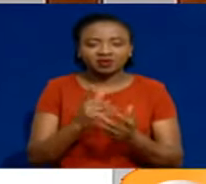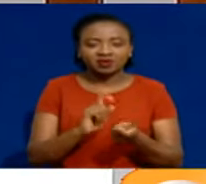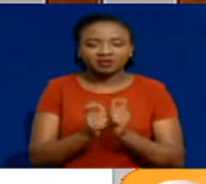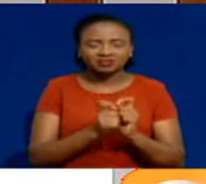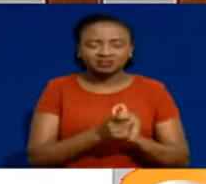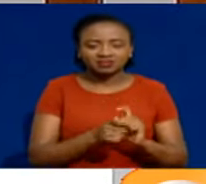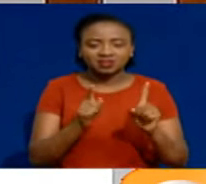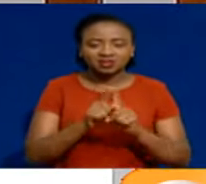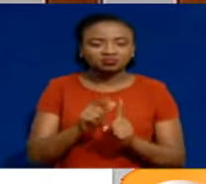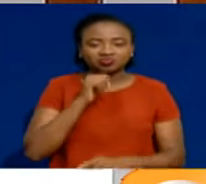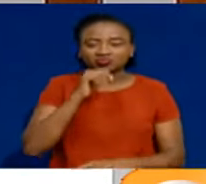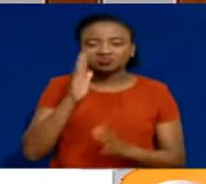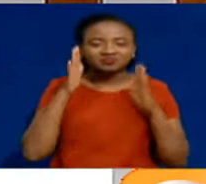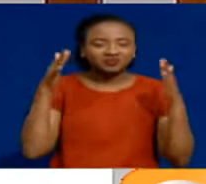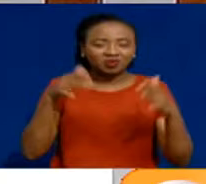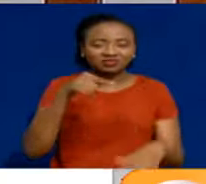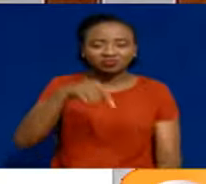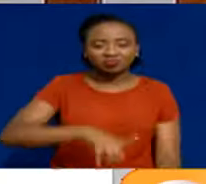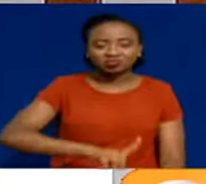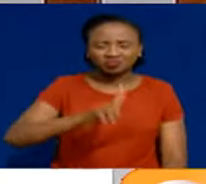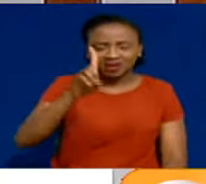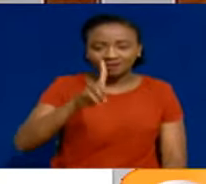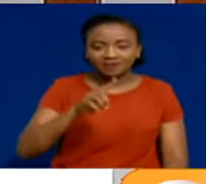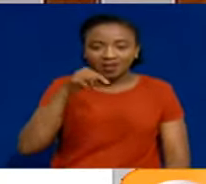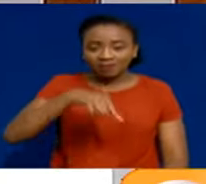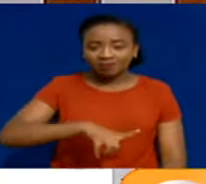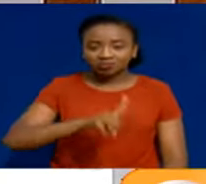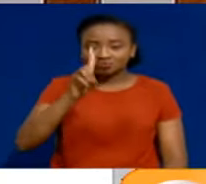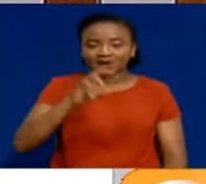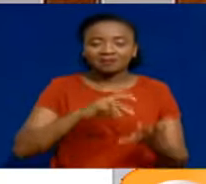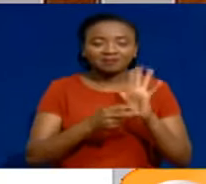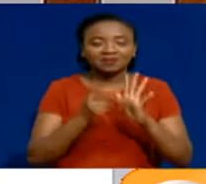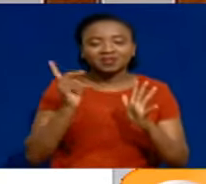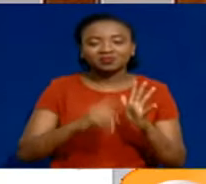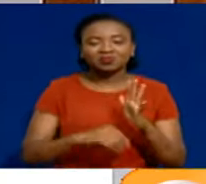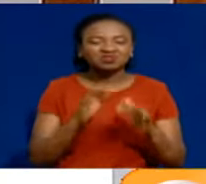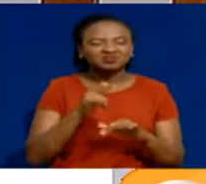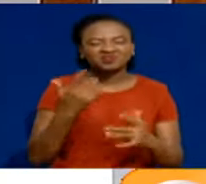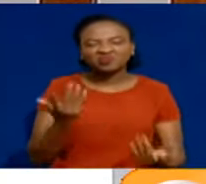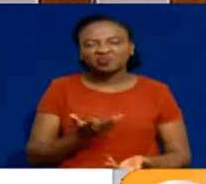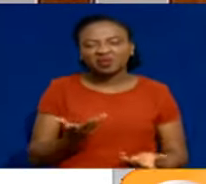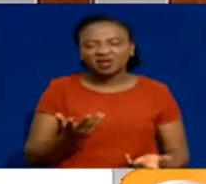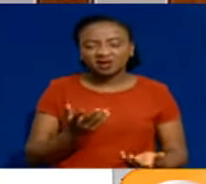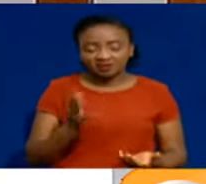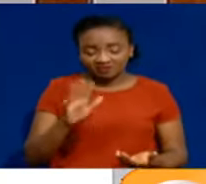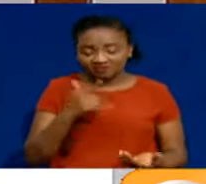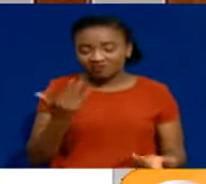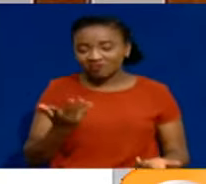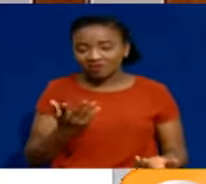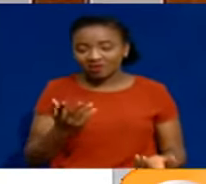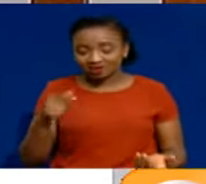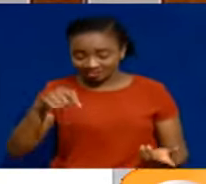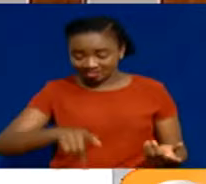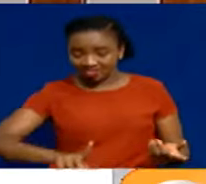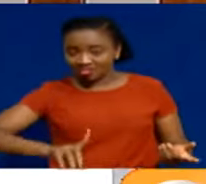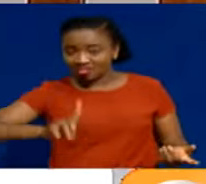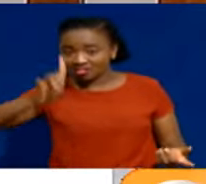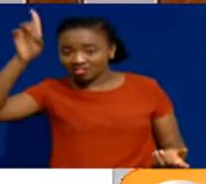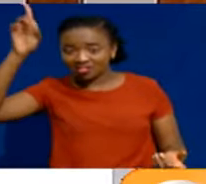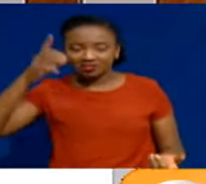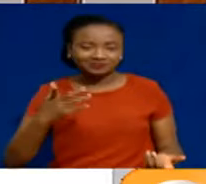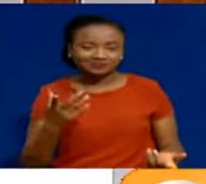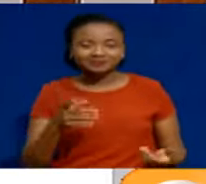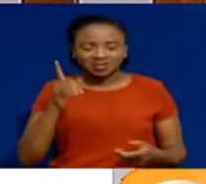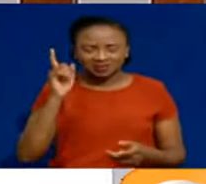of bottom-up. Bottom up, how do you say bottom up? Or bottom up from where? From kneel to up.